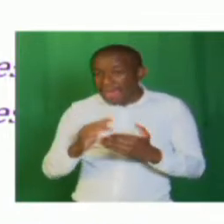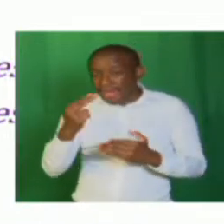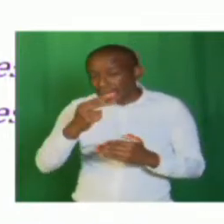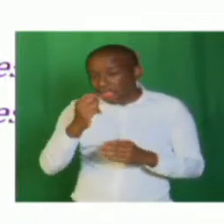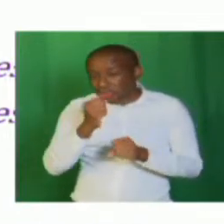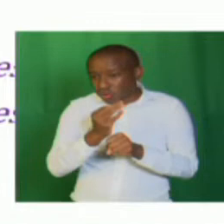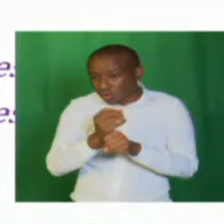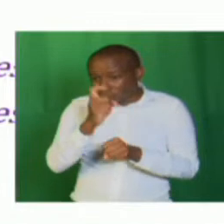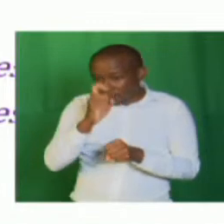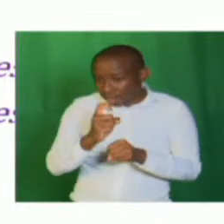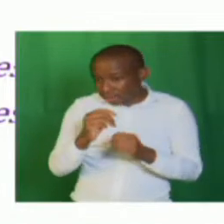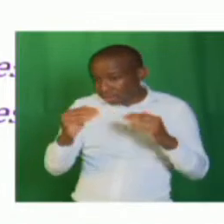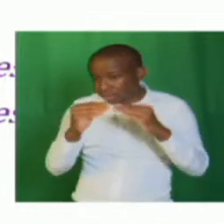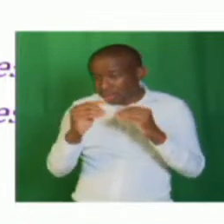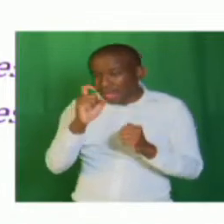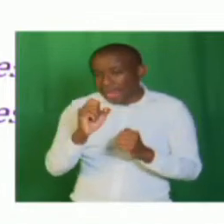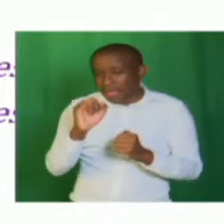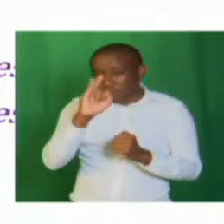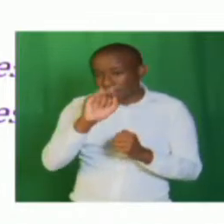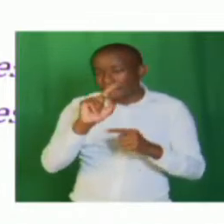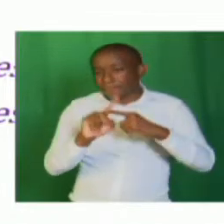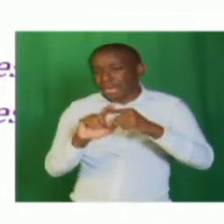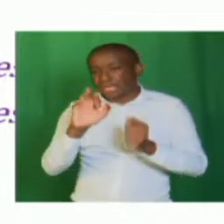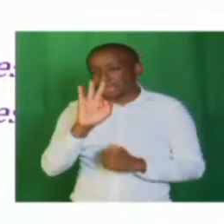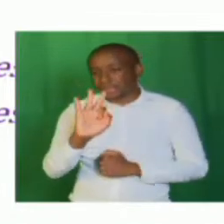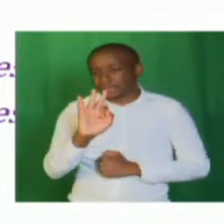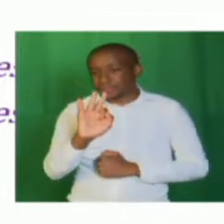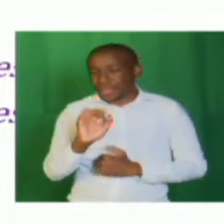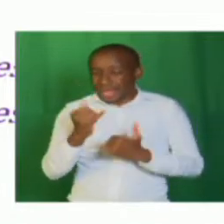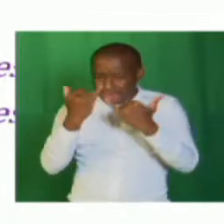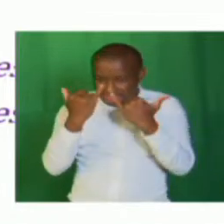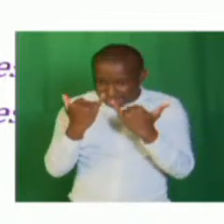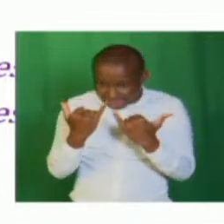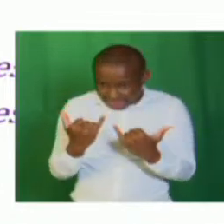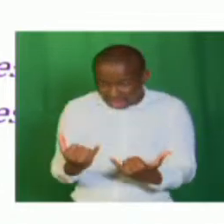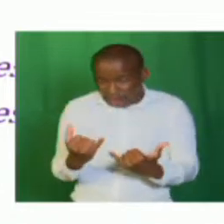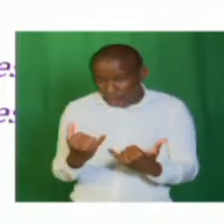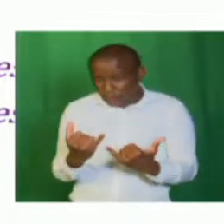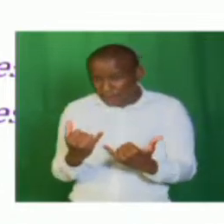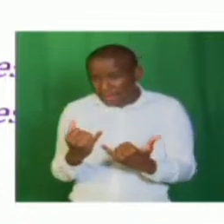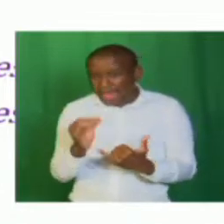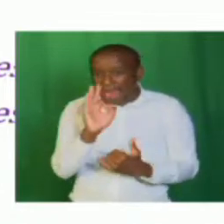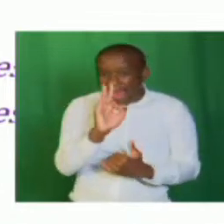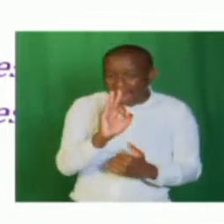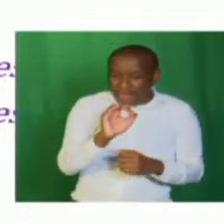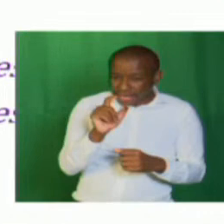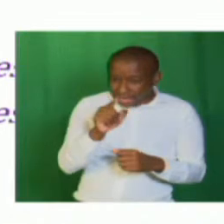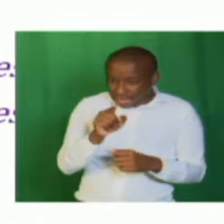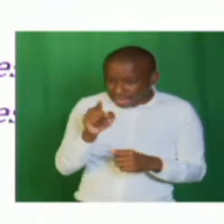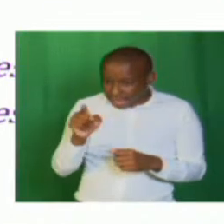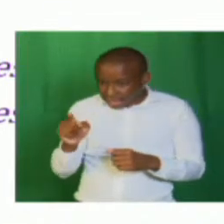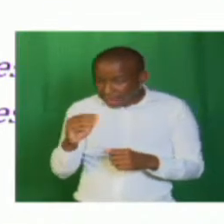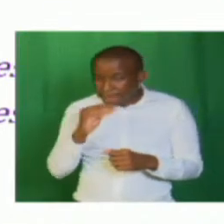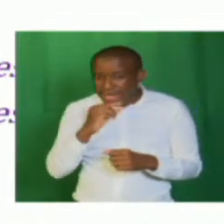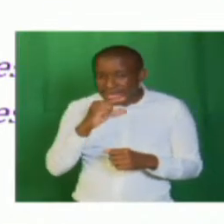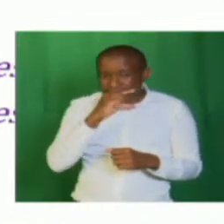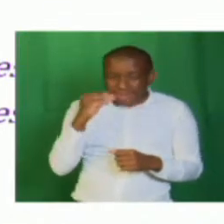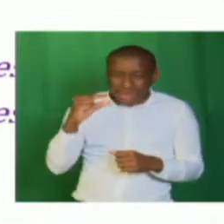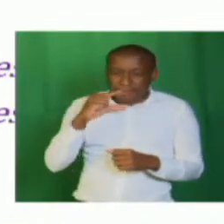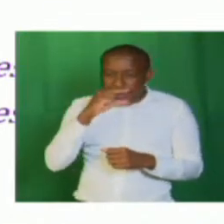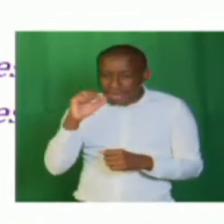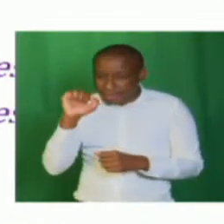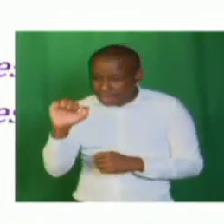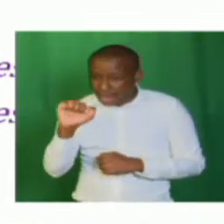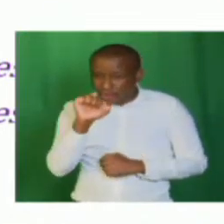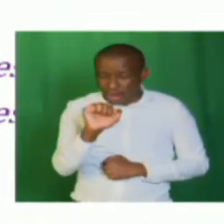x is equals to x squared plus 3. So these are just names of our functions.